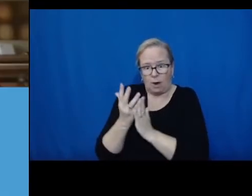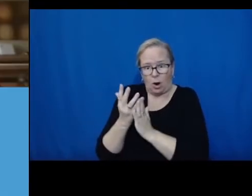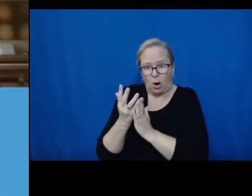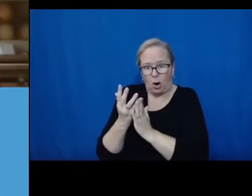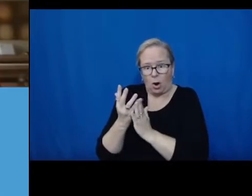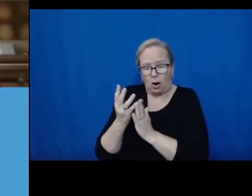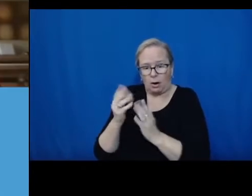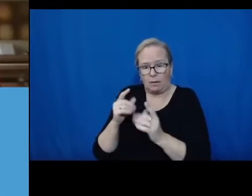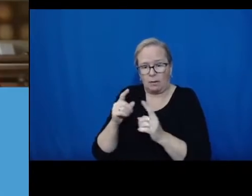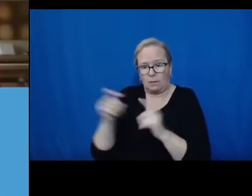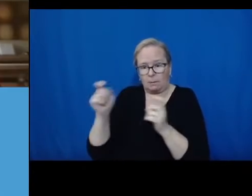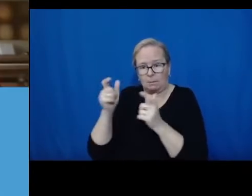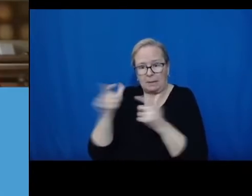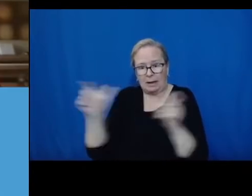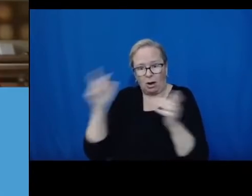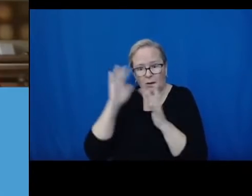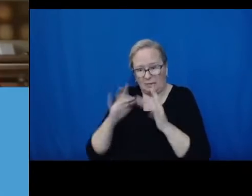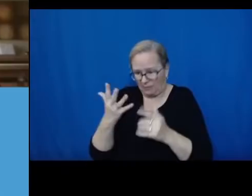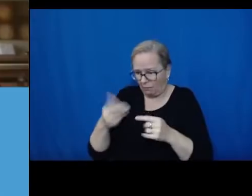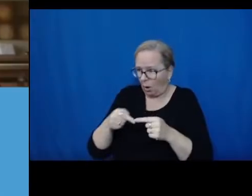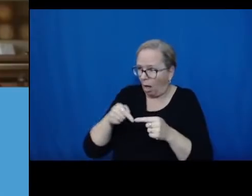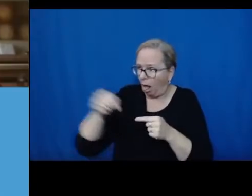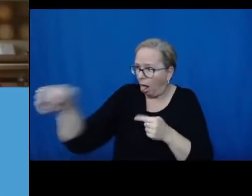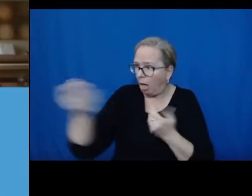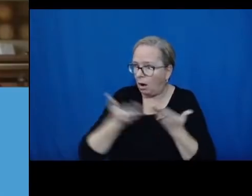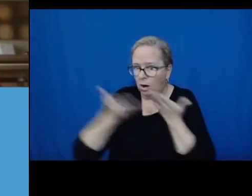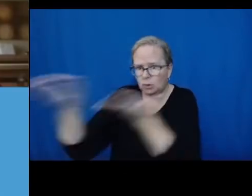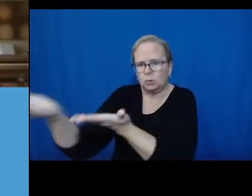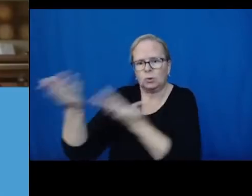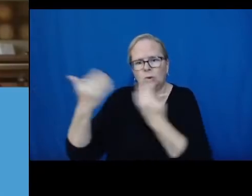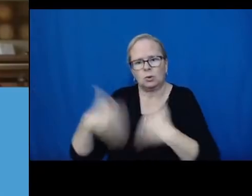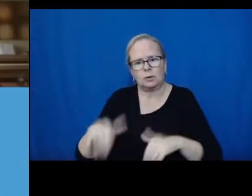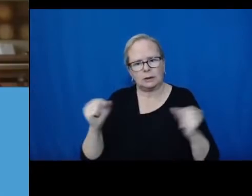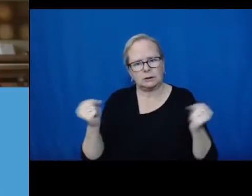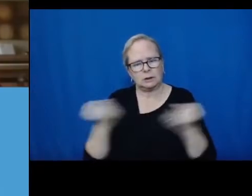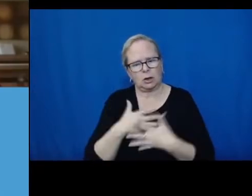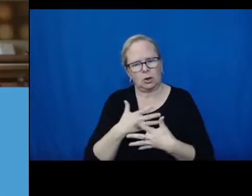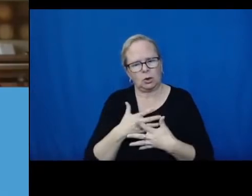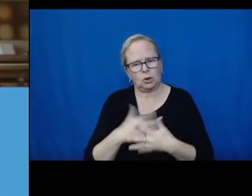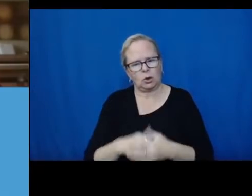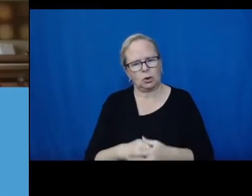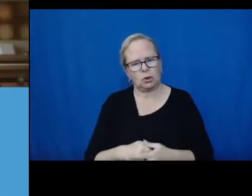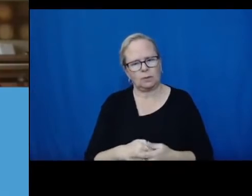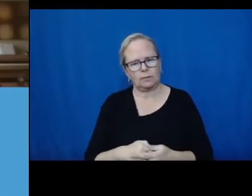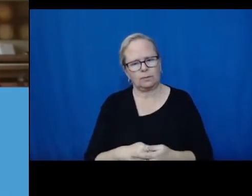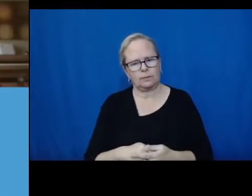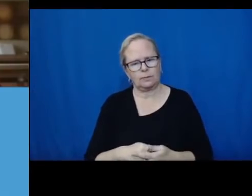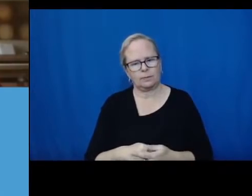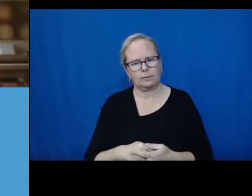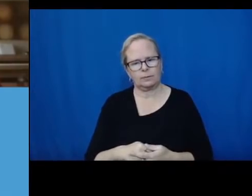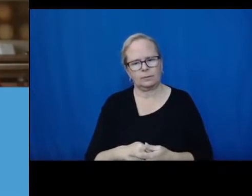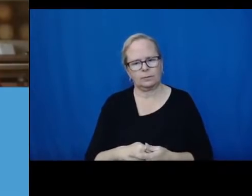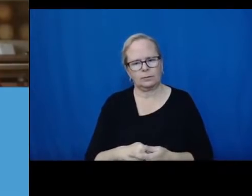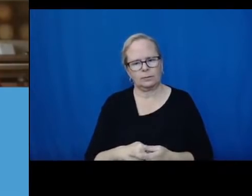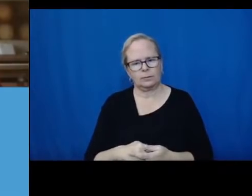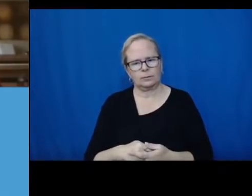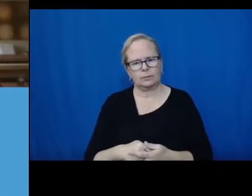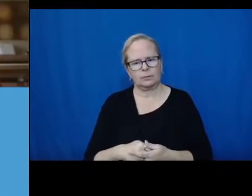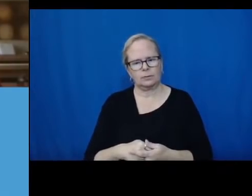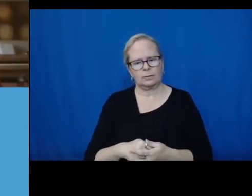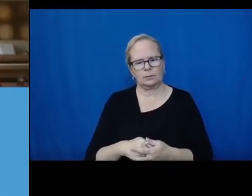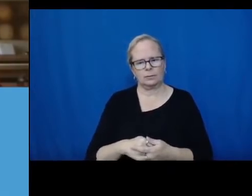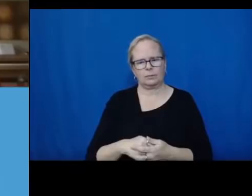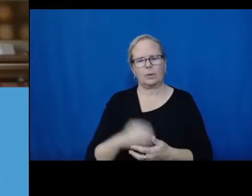Before I bring on Dr. Lee to talk a little bit about what the province said relating to schools today, I would love to take